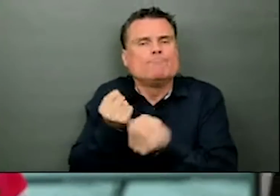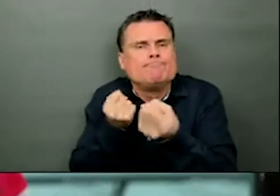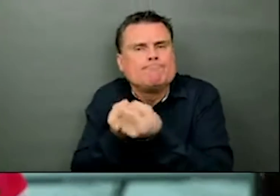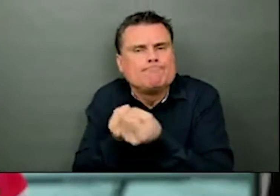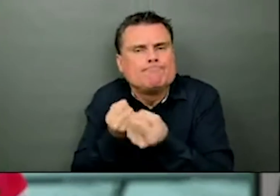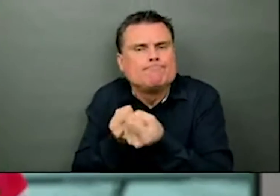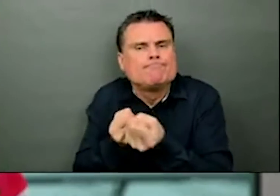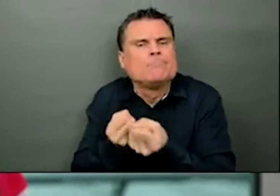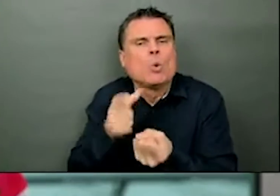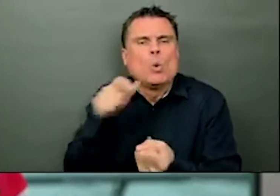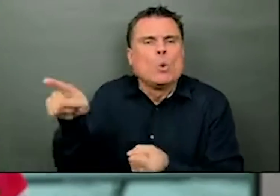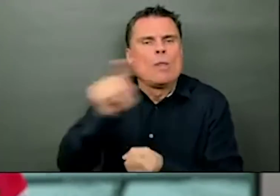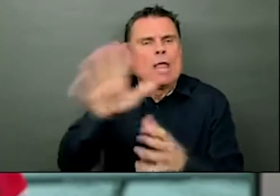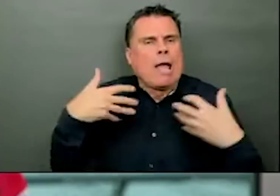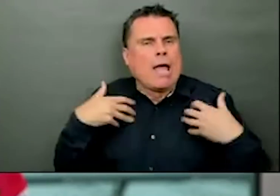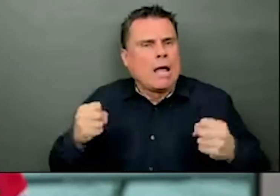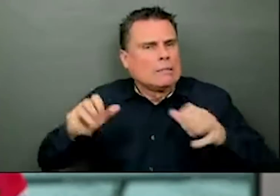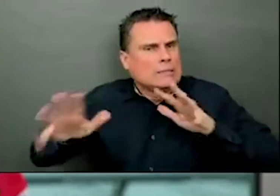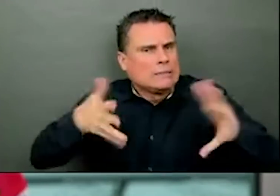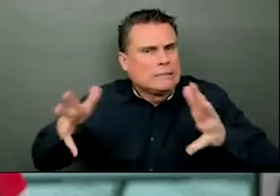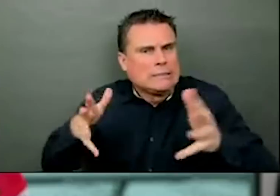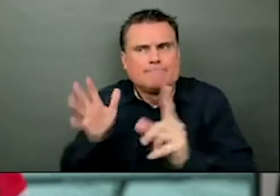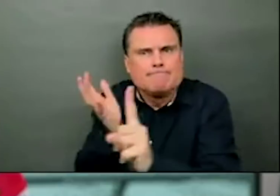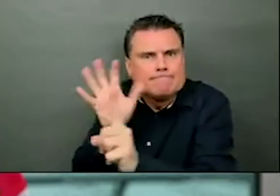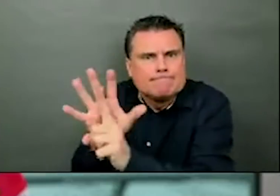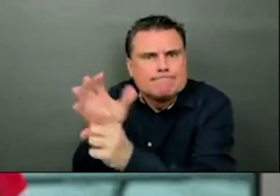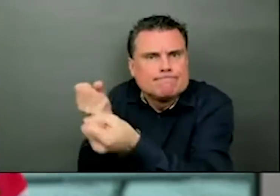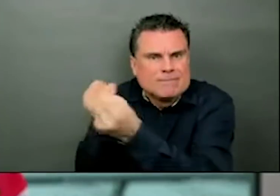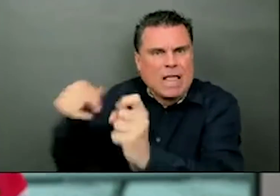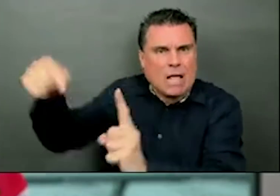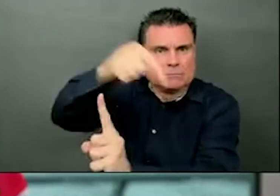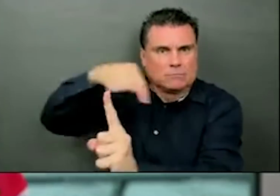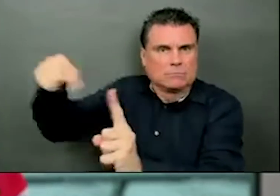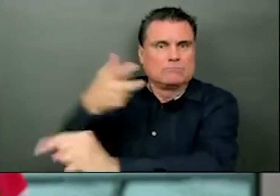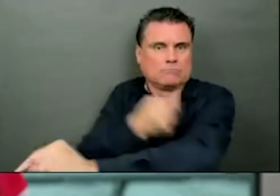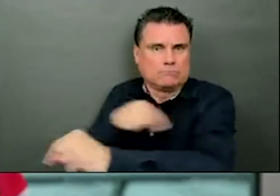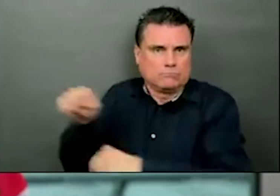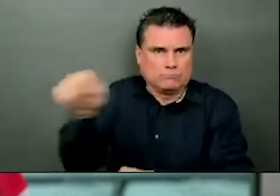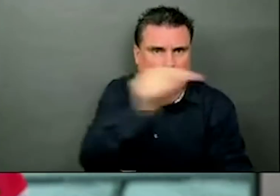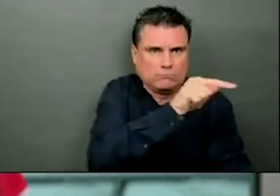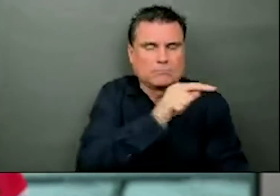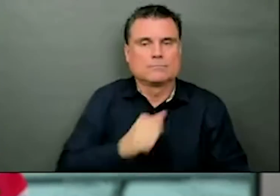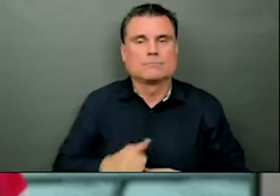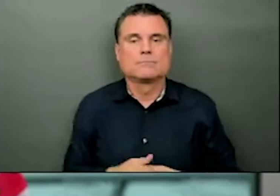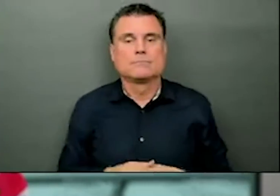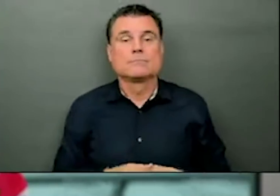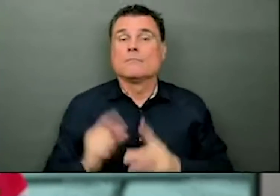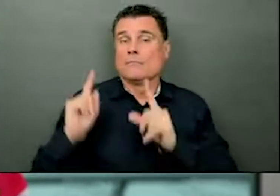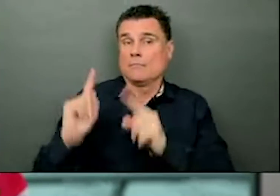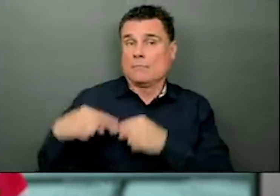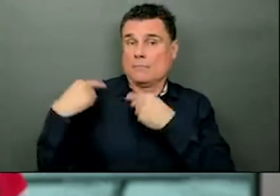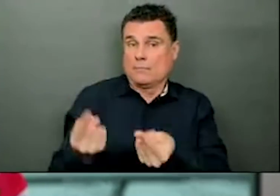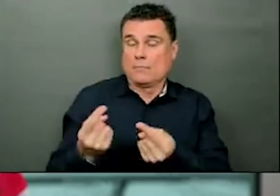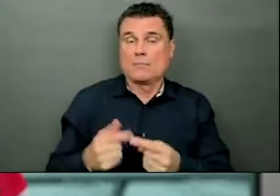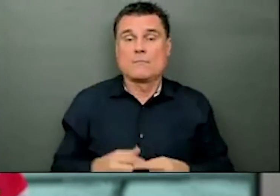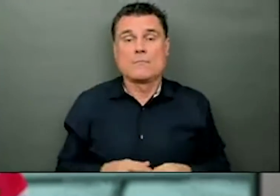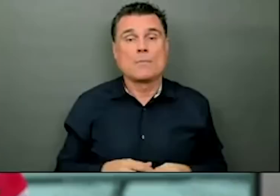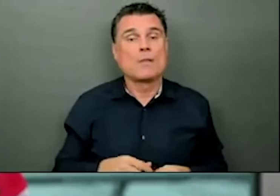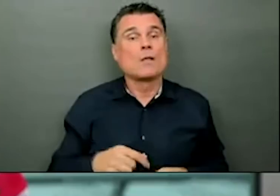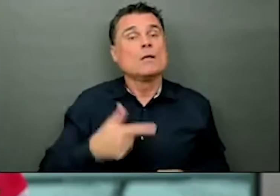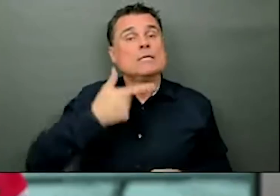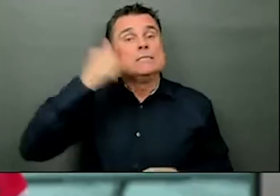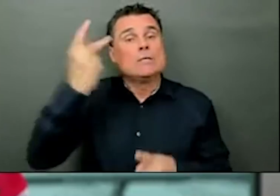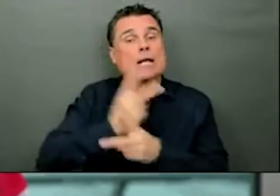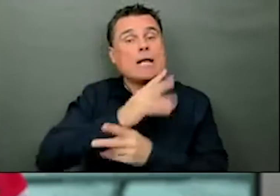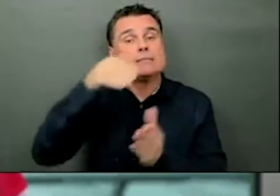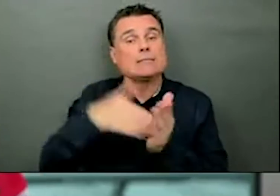elders. As I'm sure many people have noticed, we've also seen a notable decrease in transmission and outbreaks in long-term